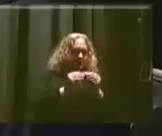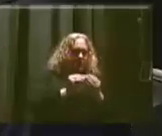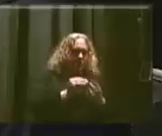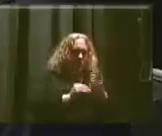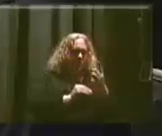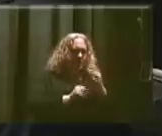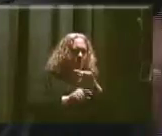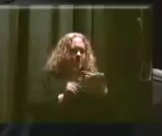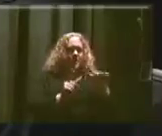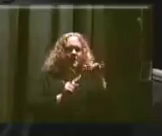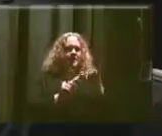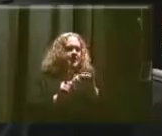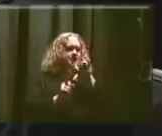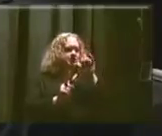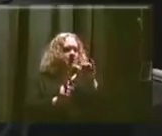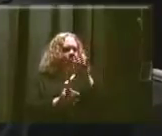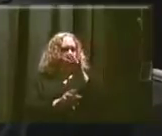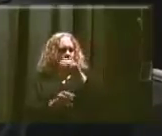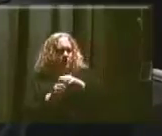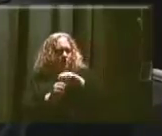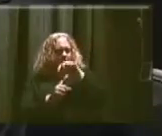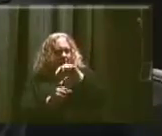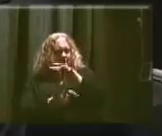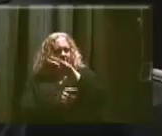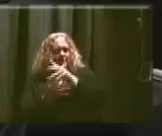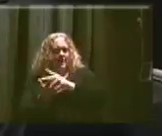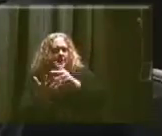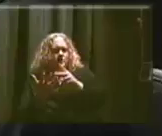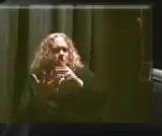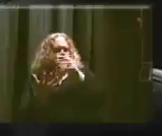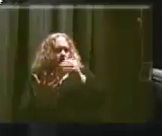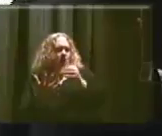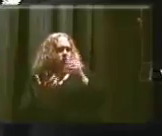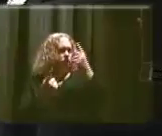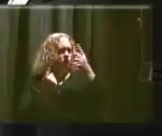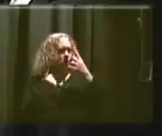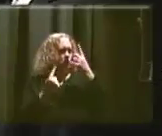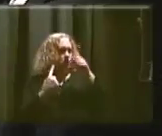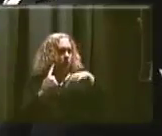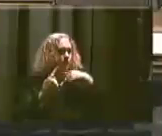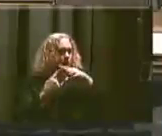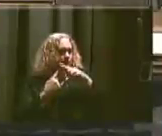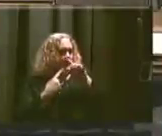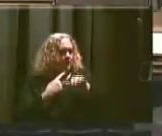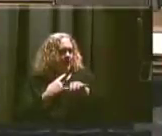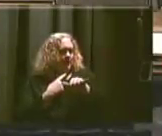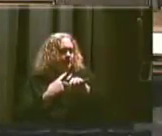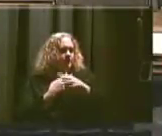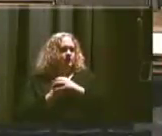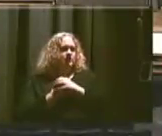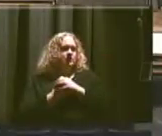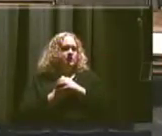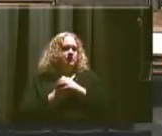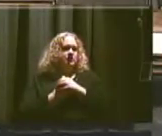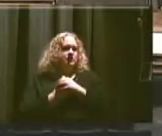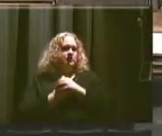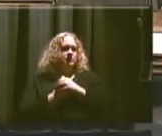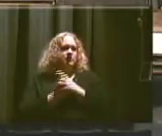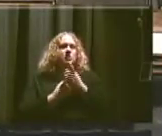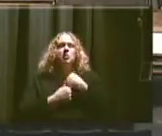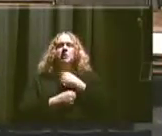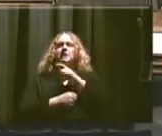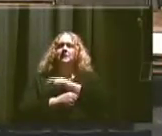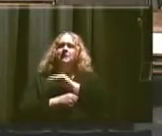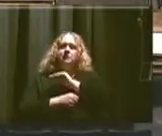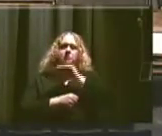of when that might be coming up, and I know that was mentioned earlier this evening. Dr. Hargens. And actually, we'll have to look at placing that back on the